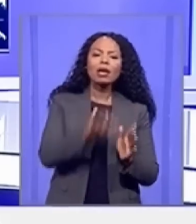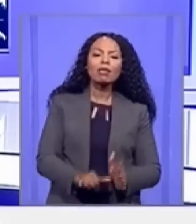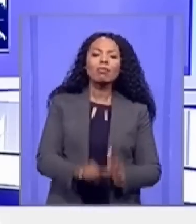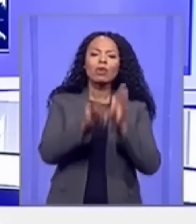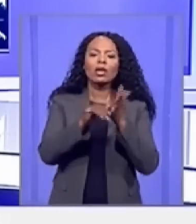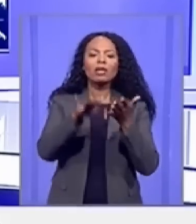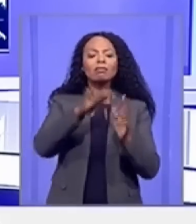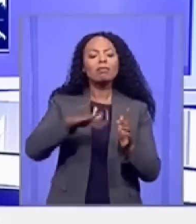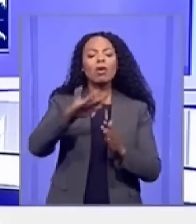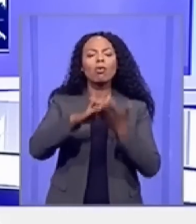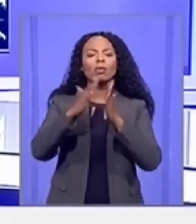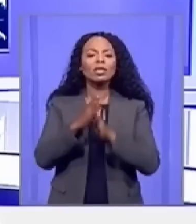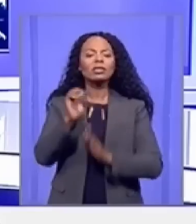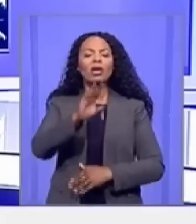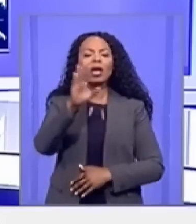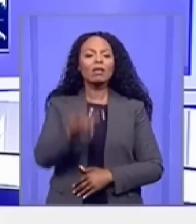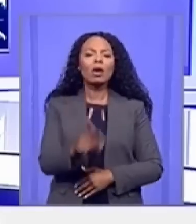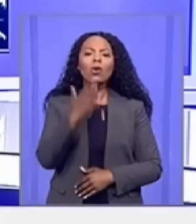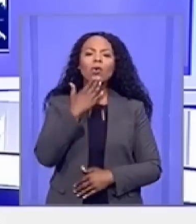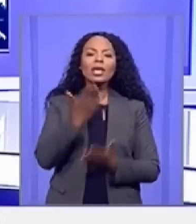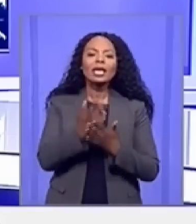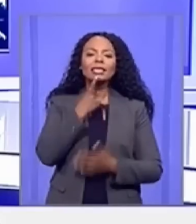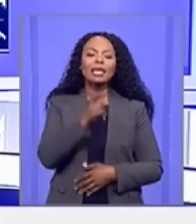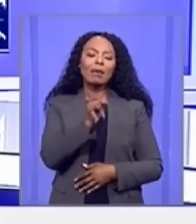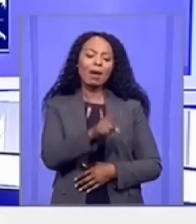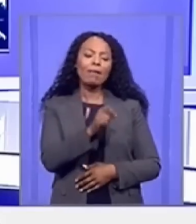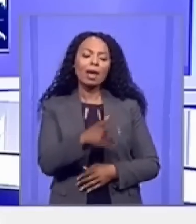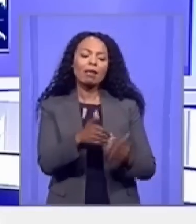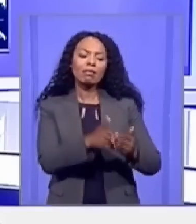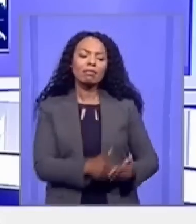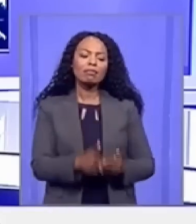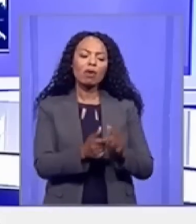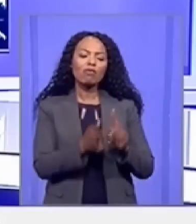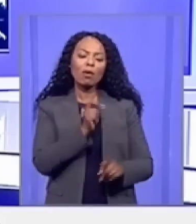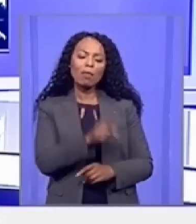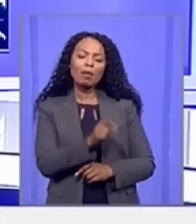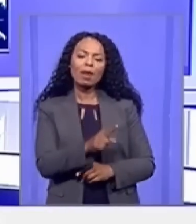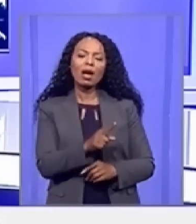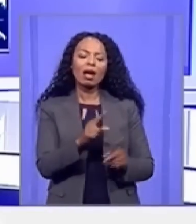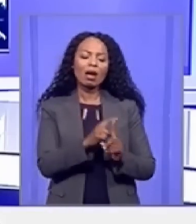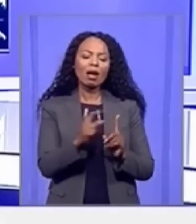ba kwano Afrika Borwa ke ma eo re ka reng ke mohlokomedi wa letlotlo la botjhaba ba bona